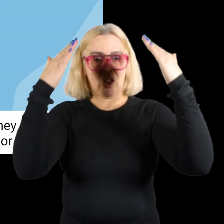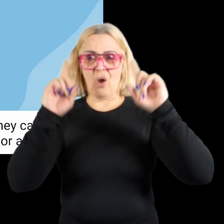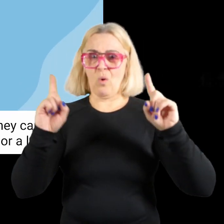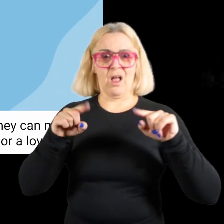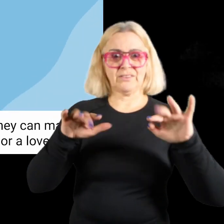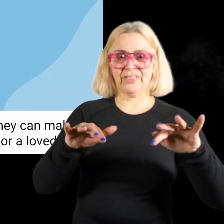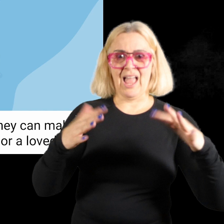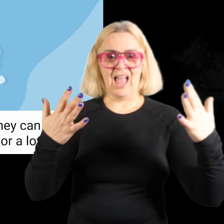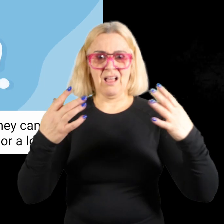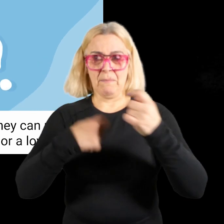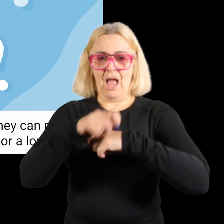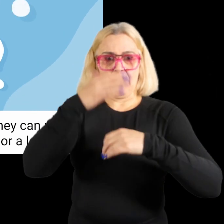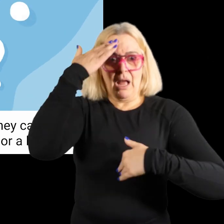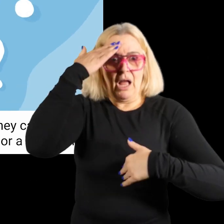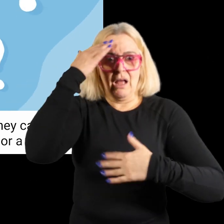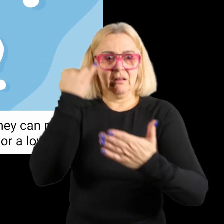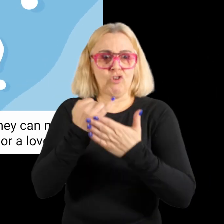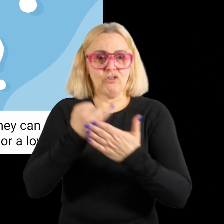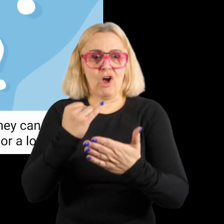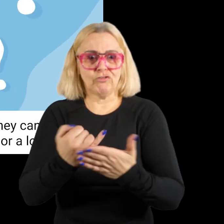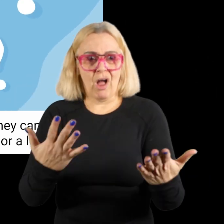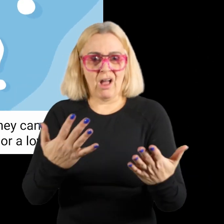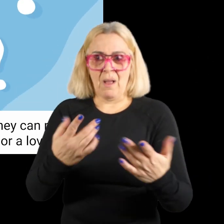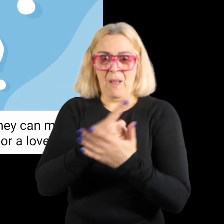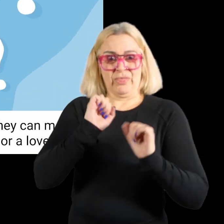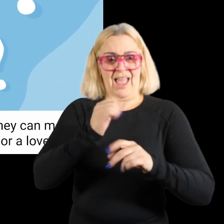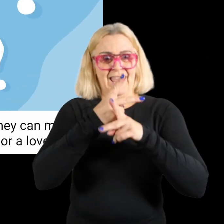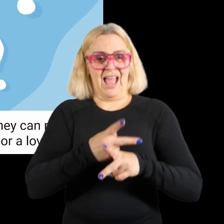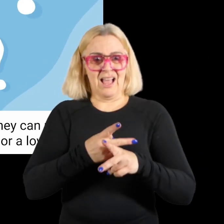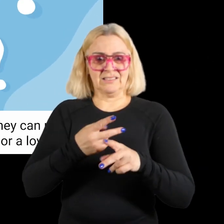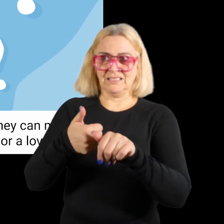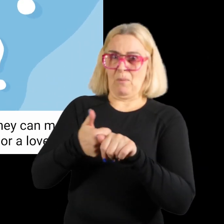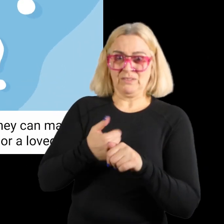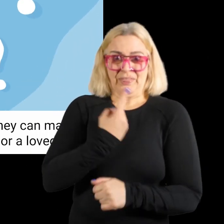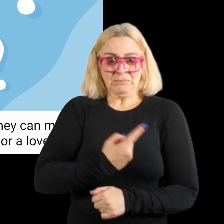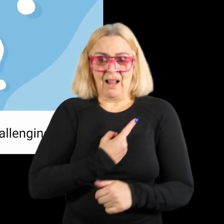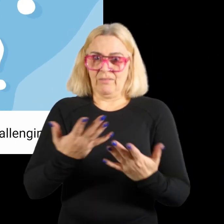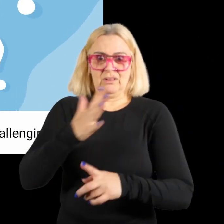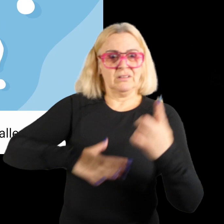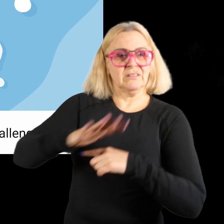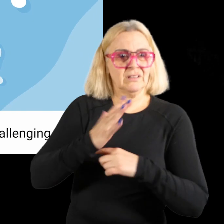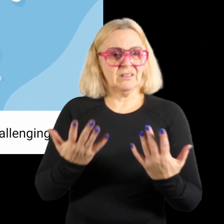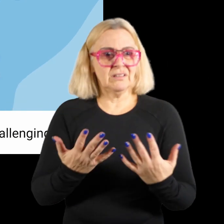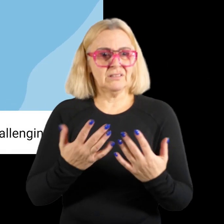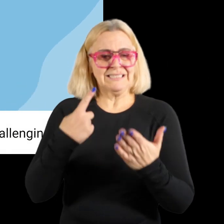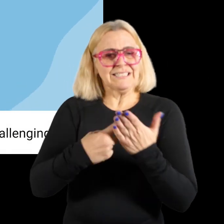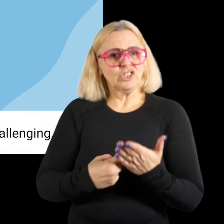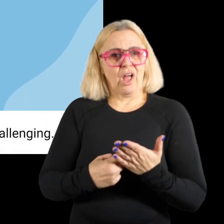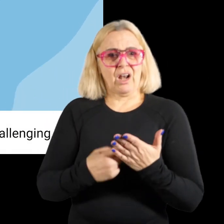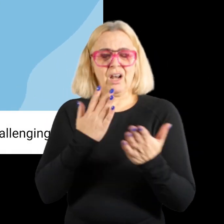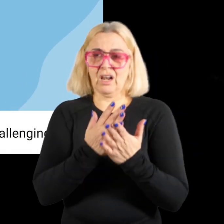options are available to them locally, they can make the wrong decisions about their care and support for themselves or a loved one. Decisions are often made